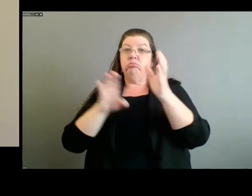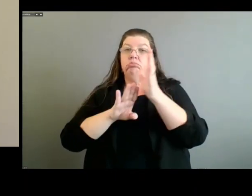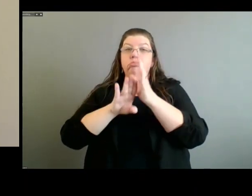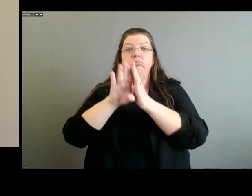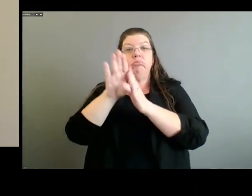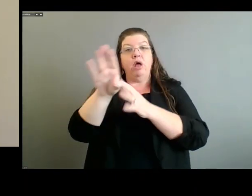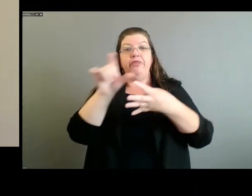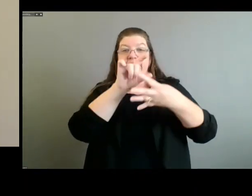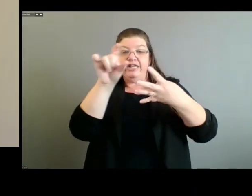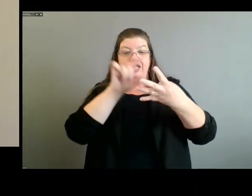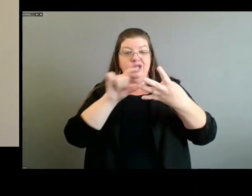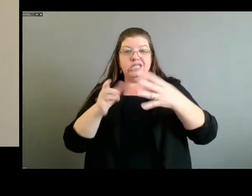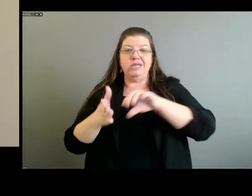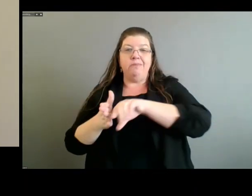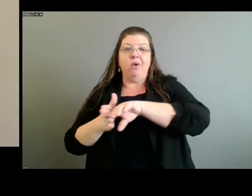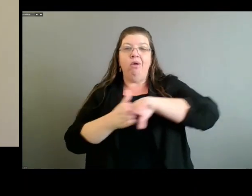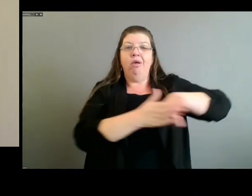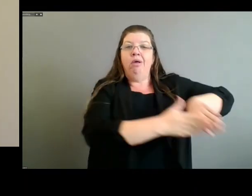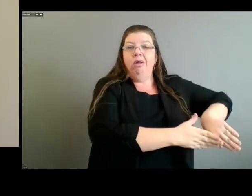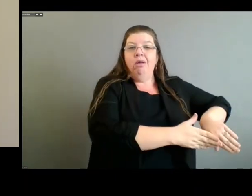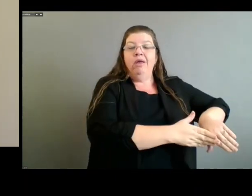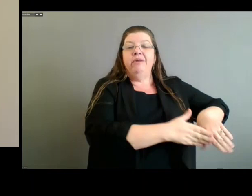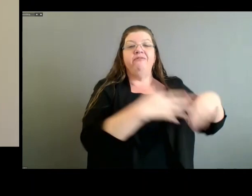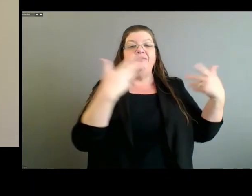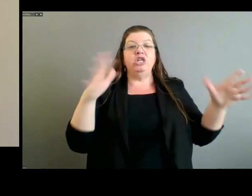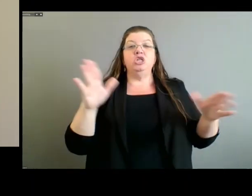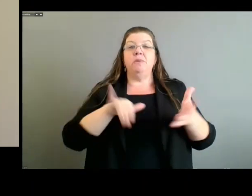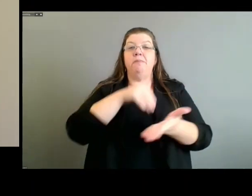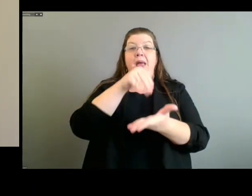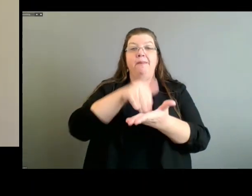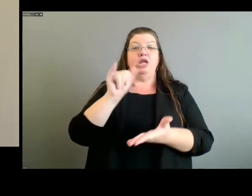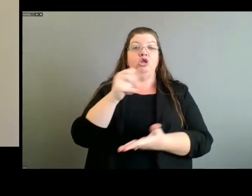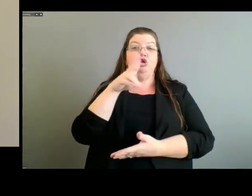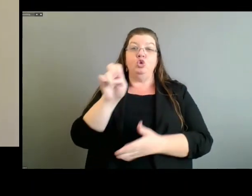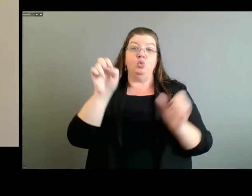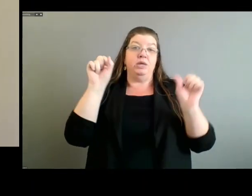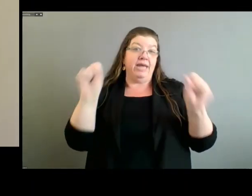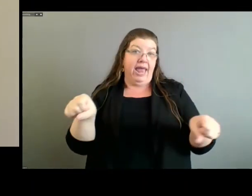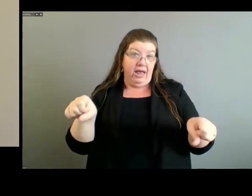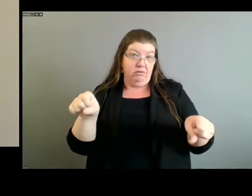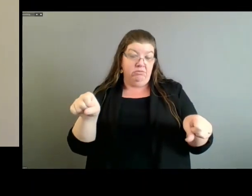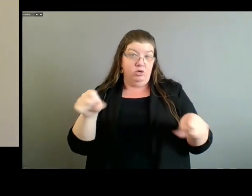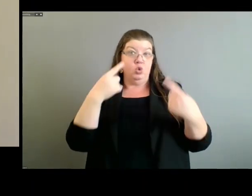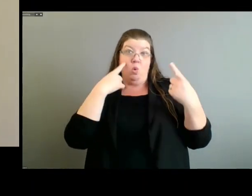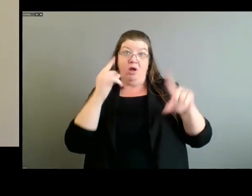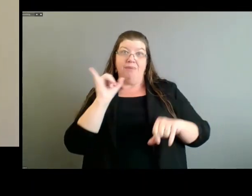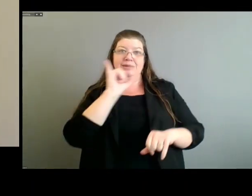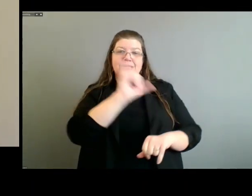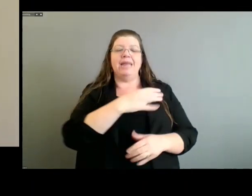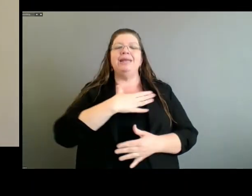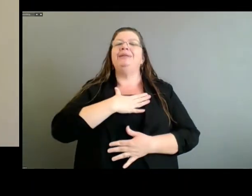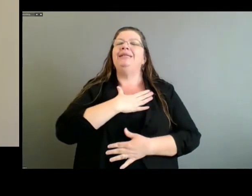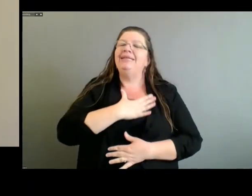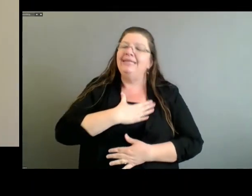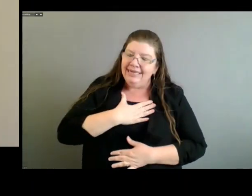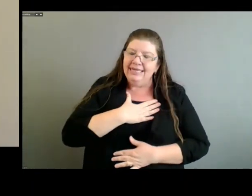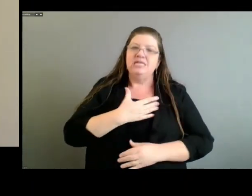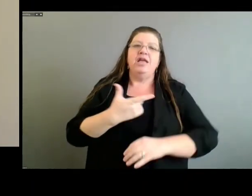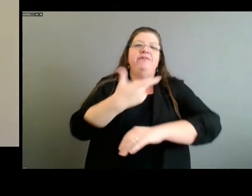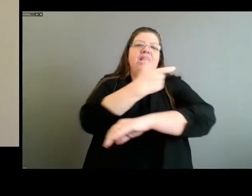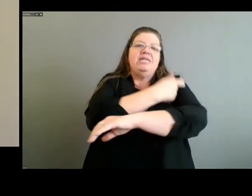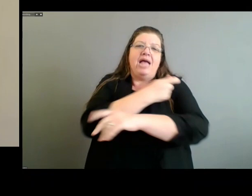tier system altogether by mid-June. To get there, please get vaccinated as soon as